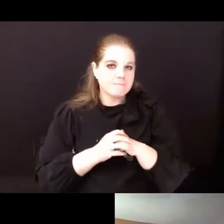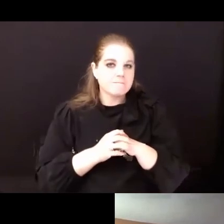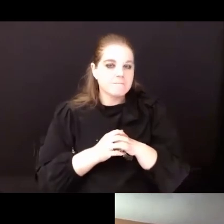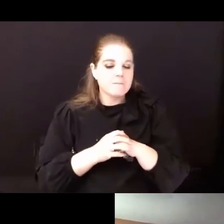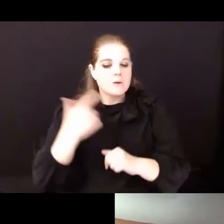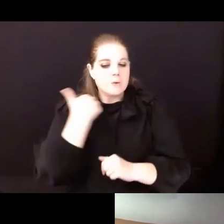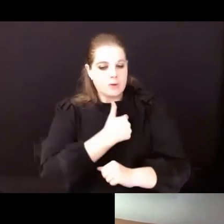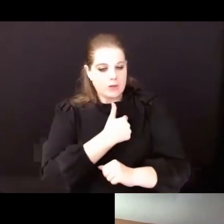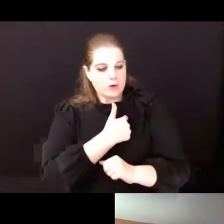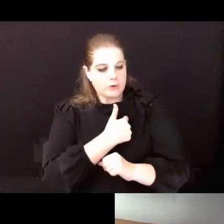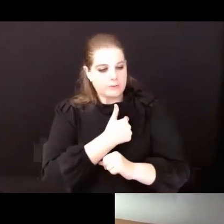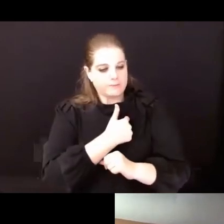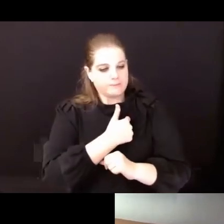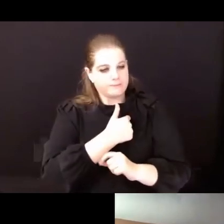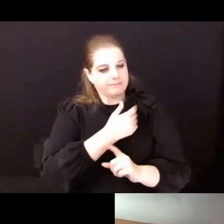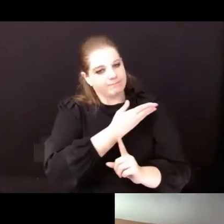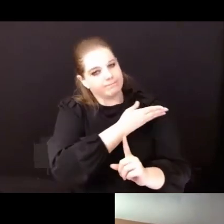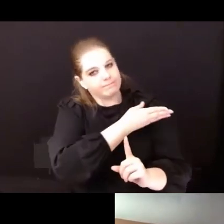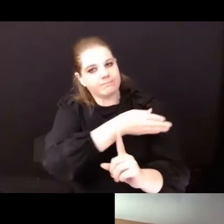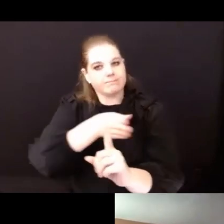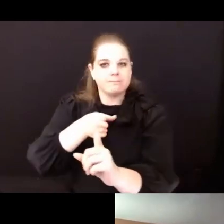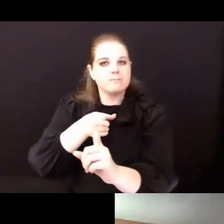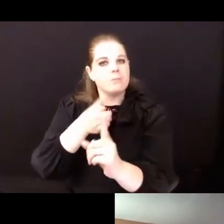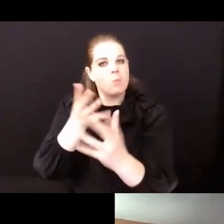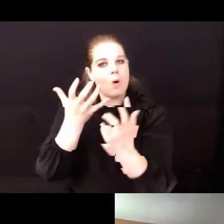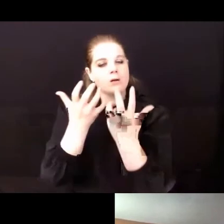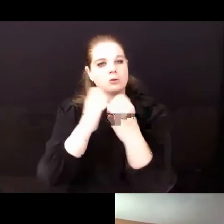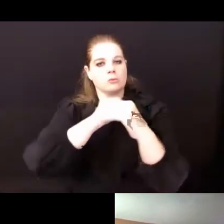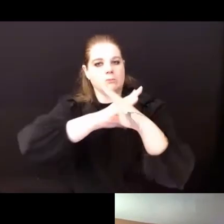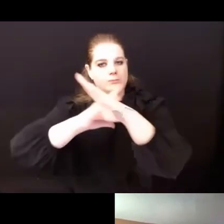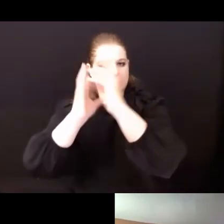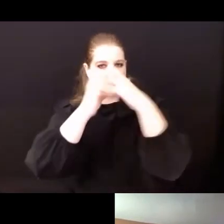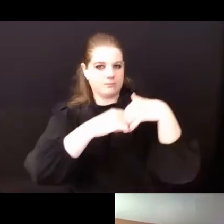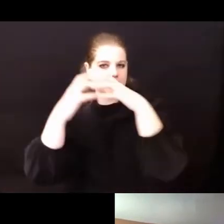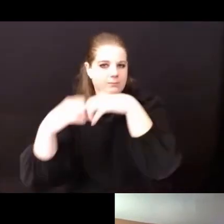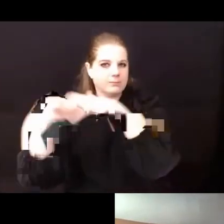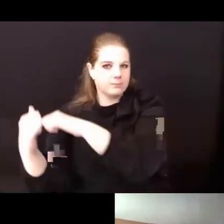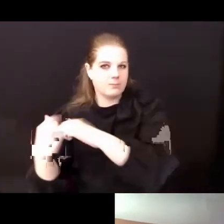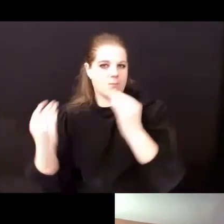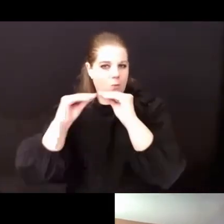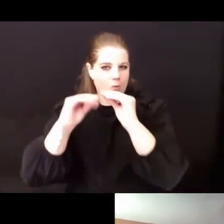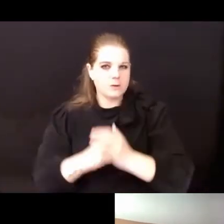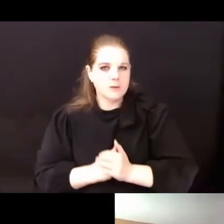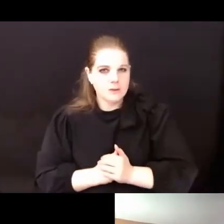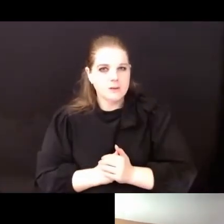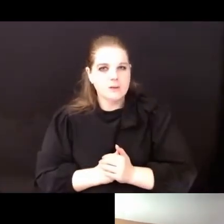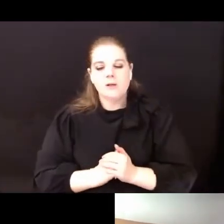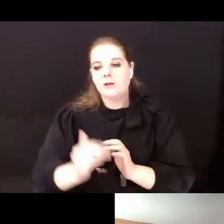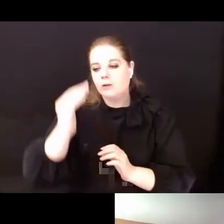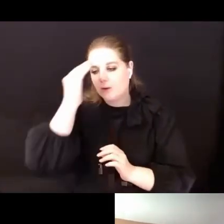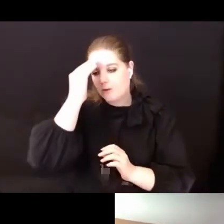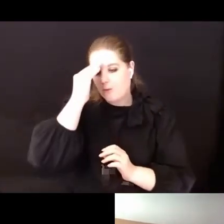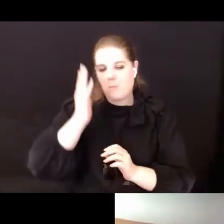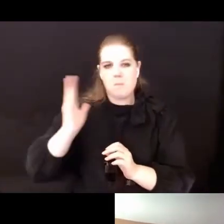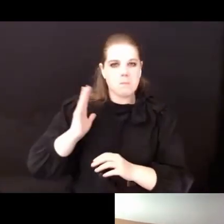to tear down the barriers. In fact, I was speaking a while back with